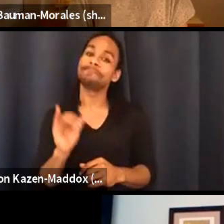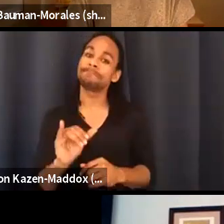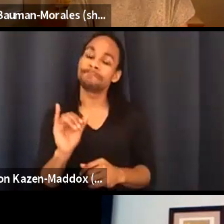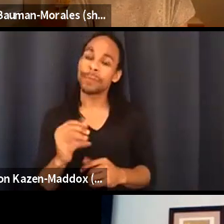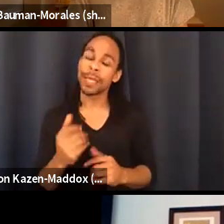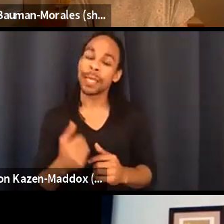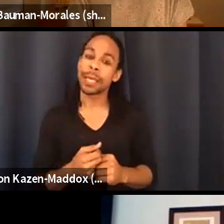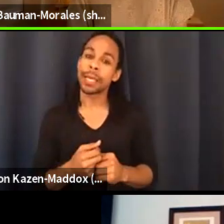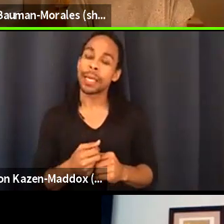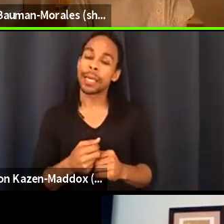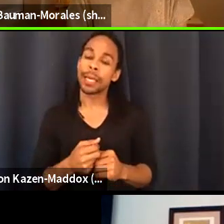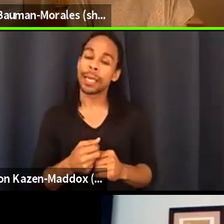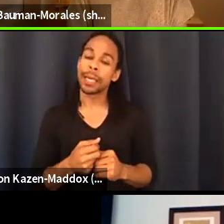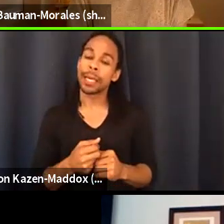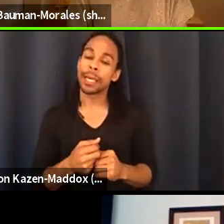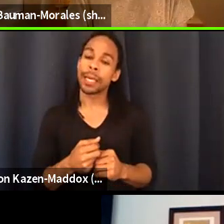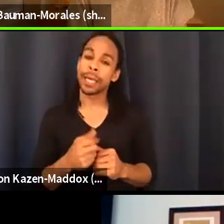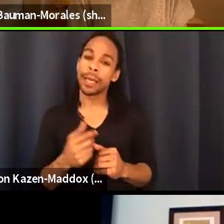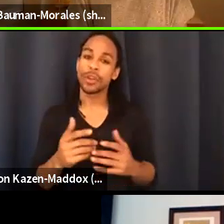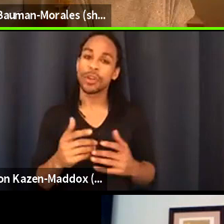gonna be? Huh. Just